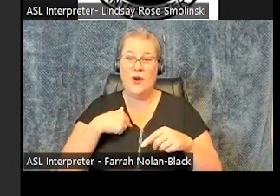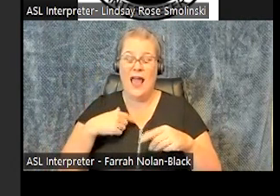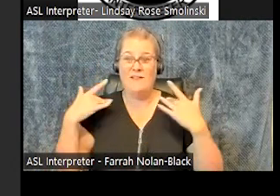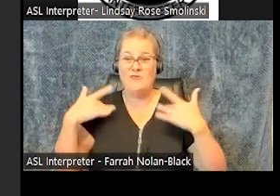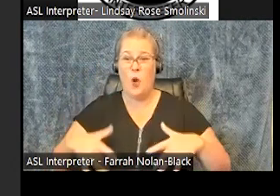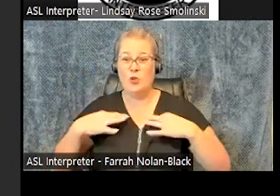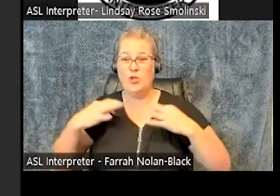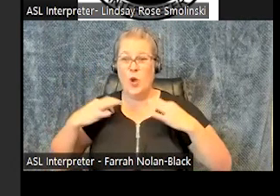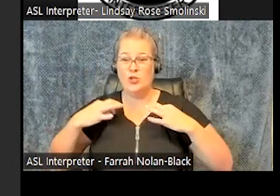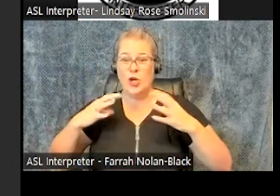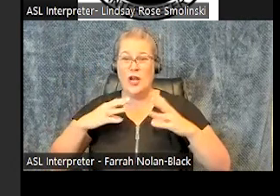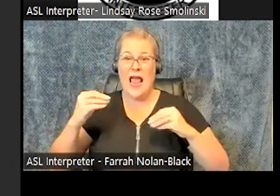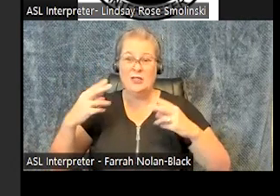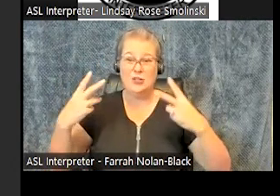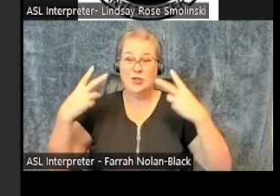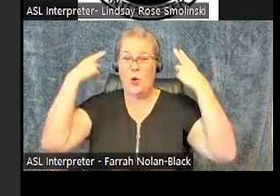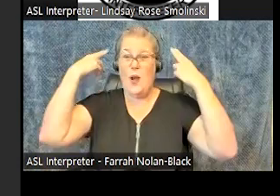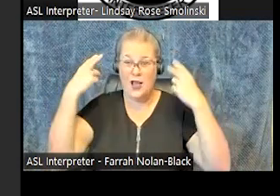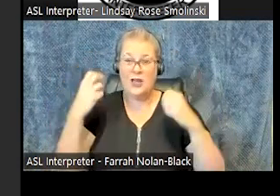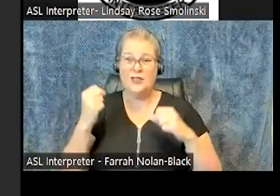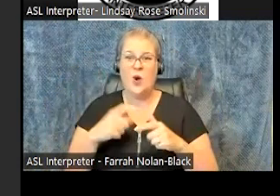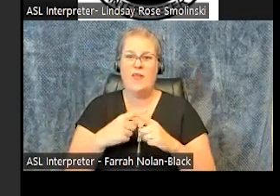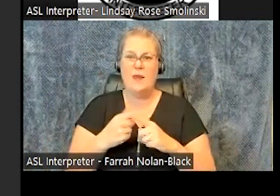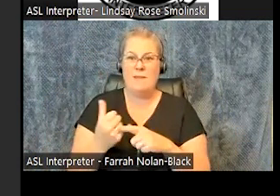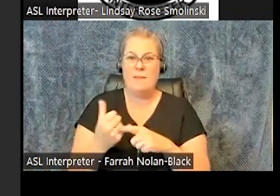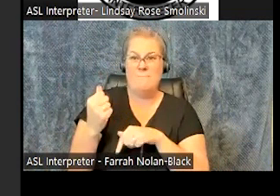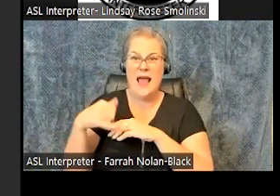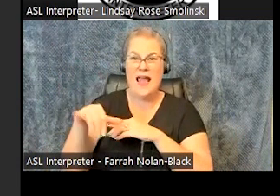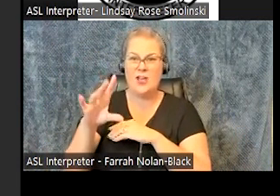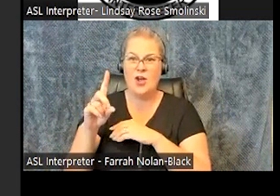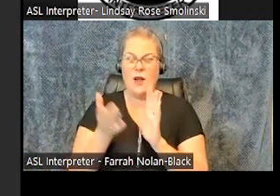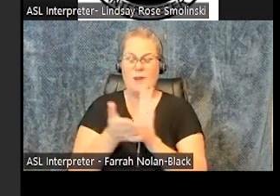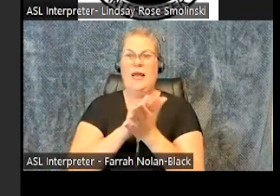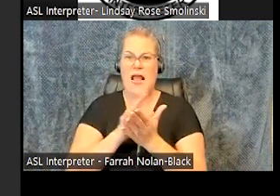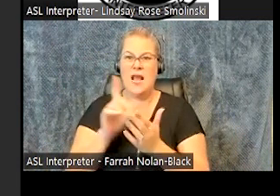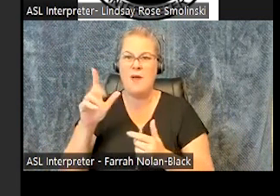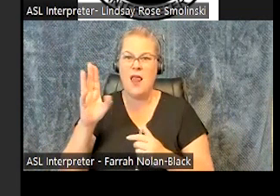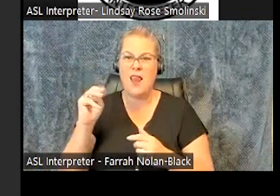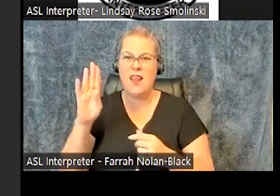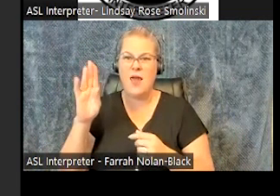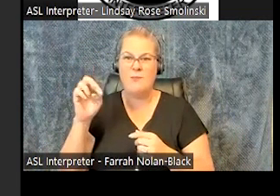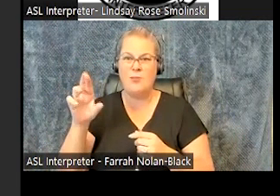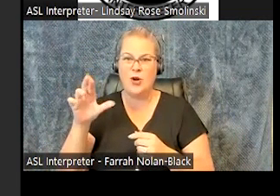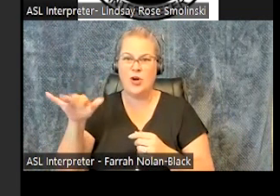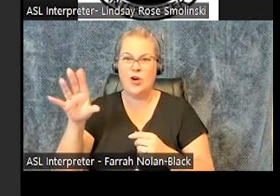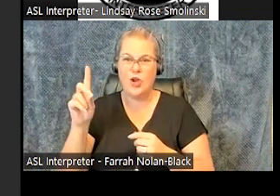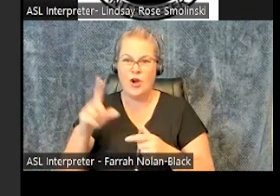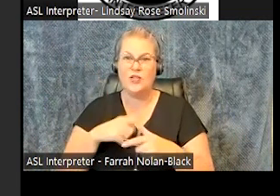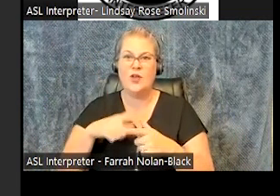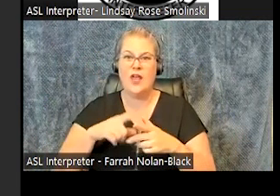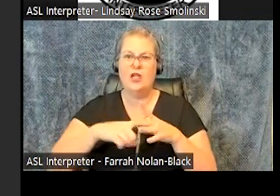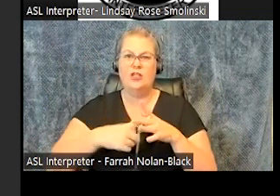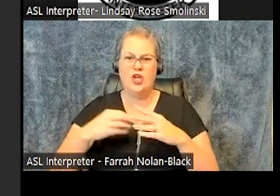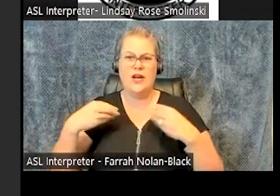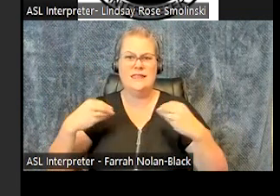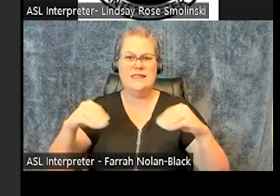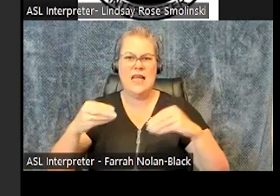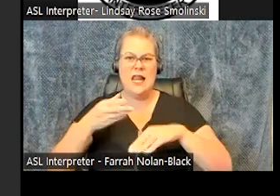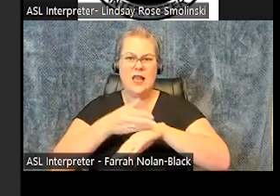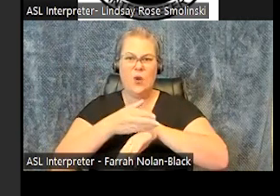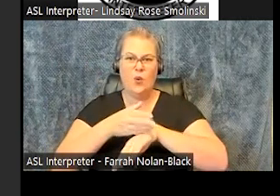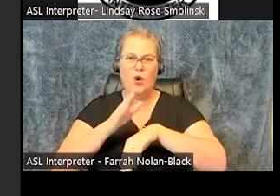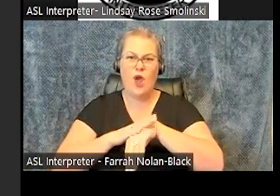And then my backyard became a lumber yard, and I started just like selling wood on Craigslist. I got banned because someone